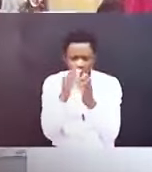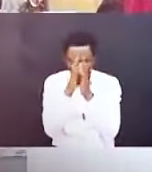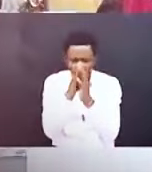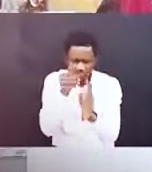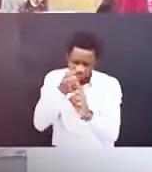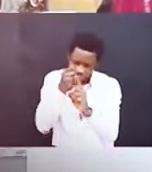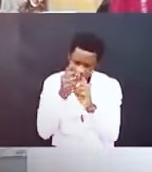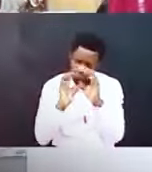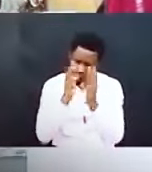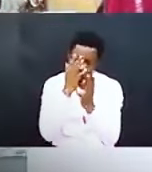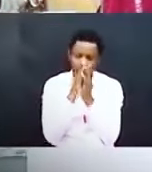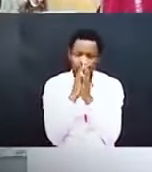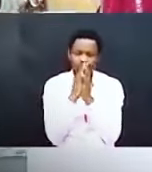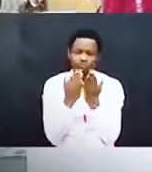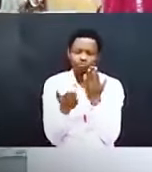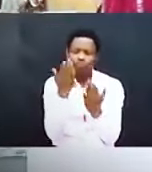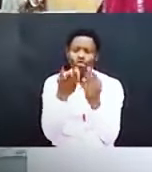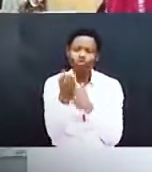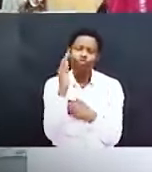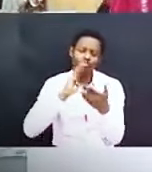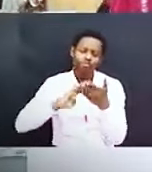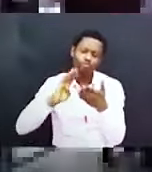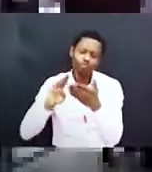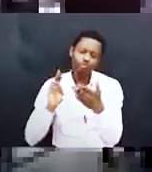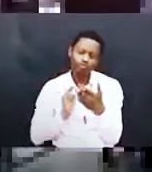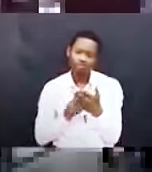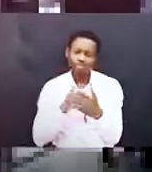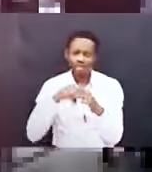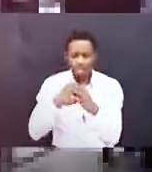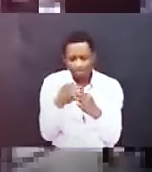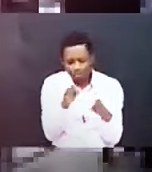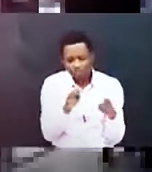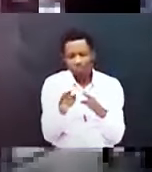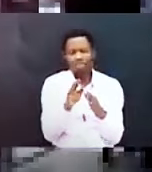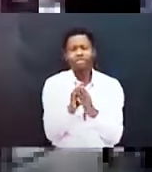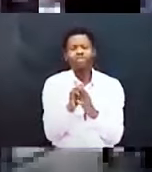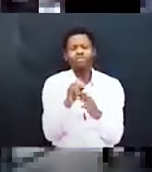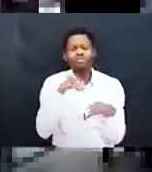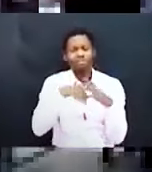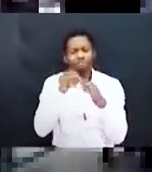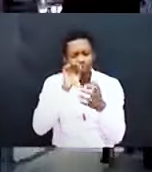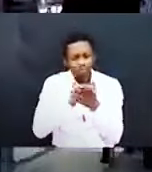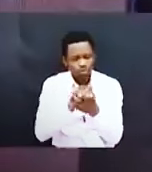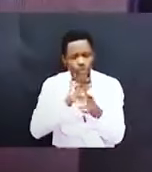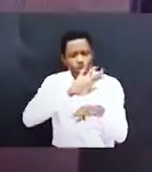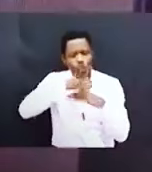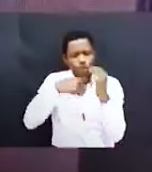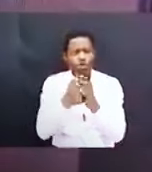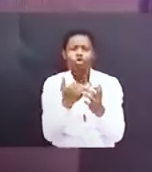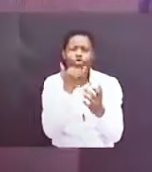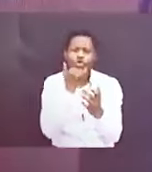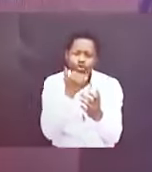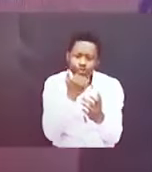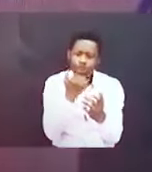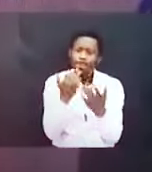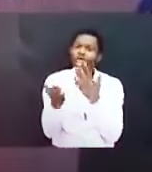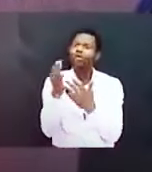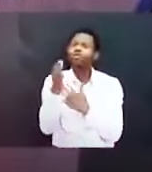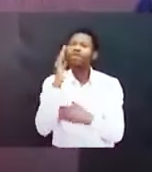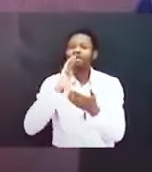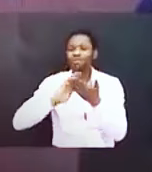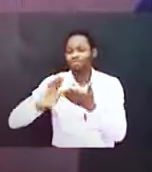May the Lord forgive us all our trespasses, and may He pardon us for this